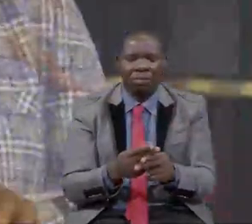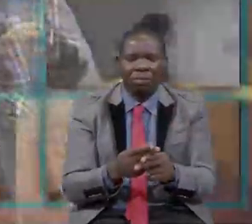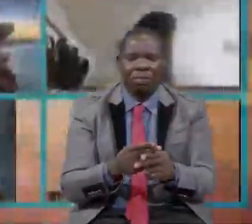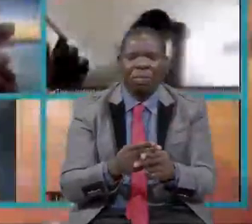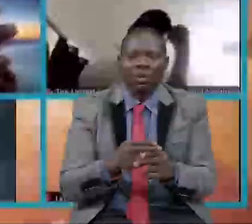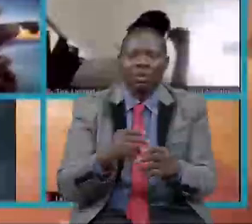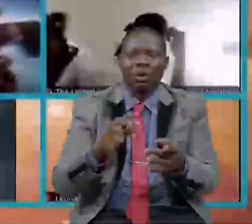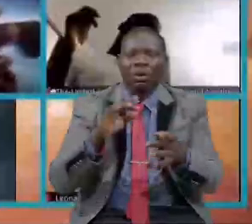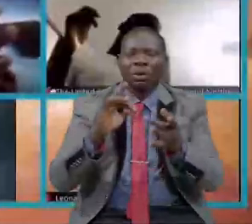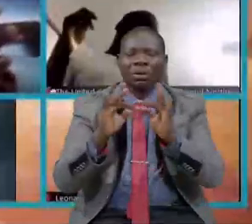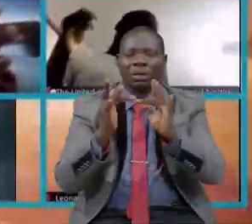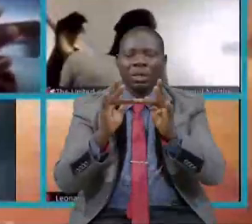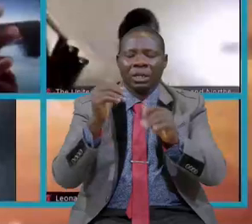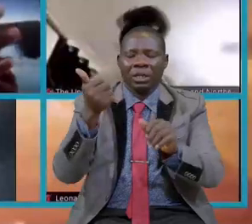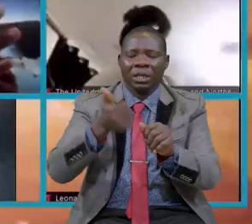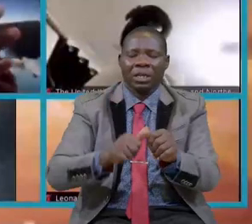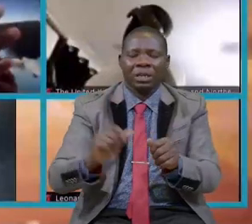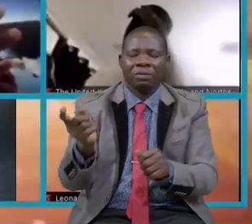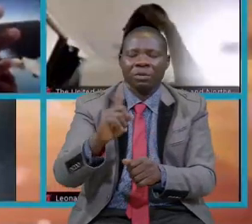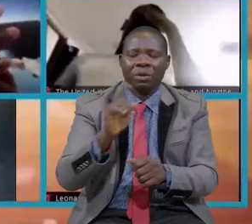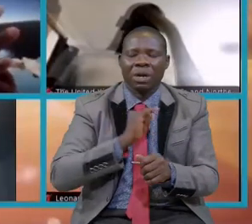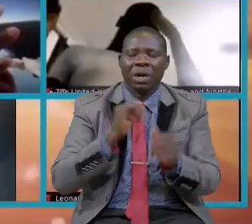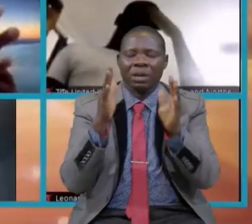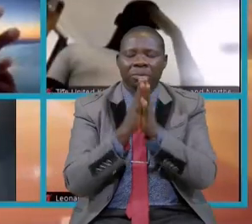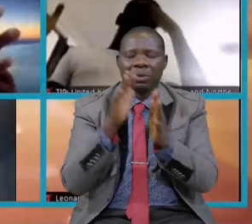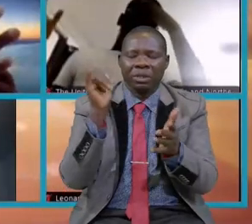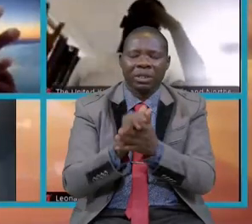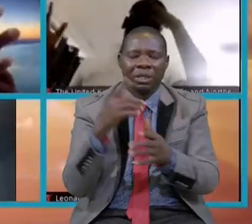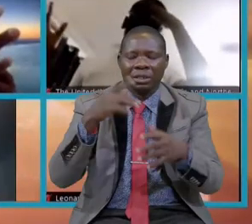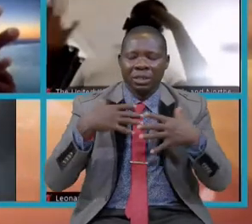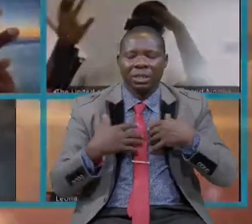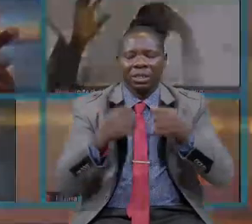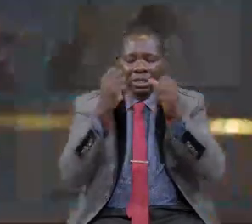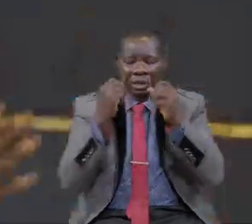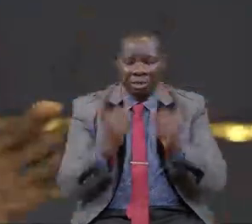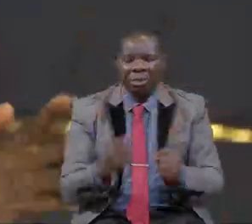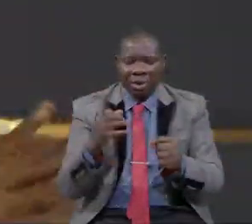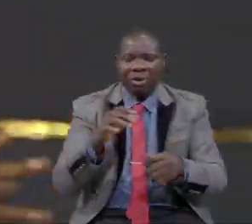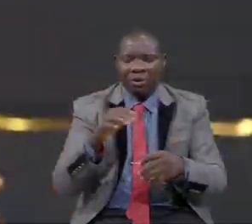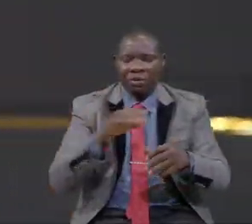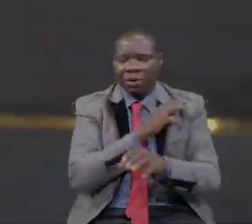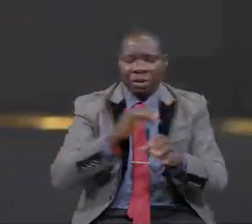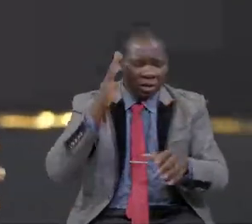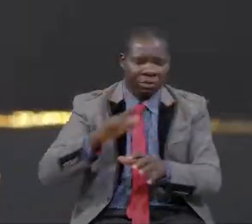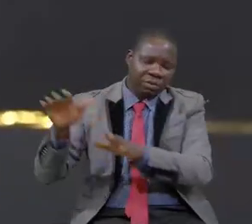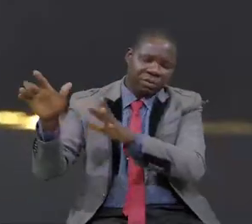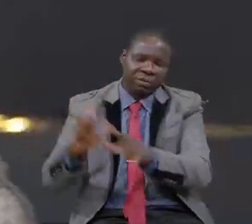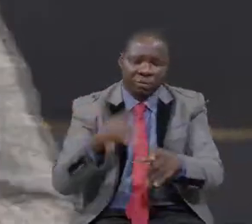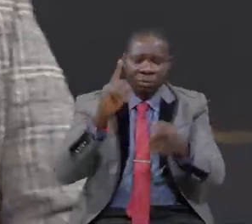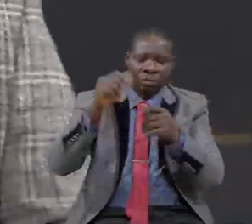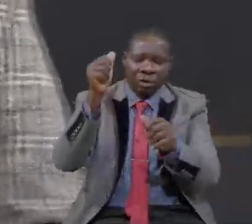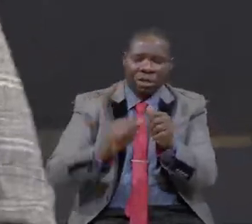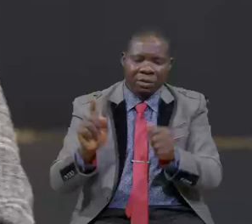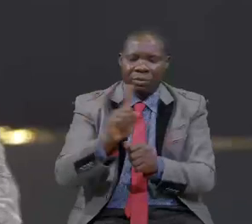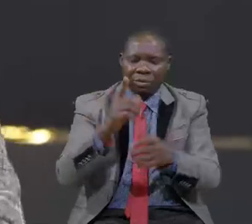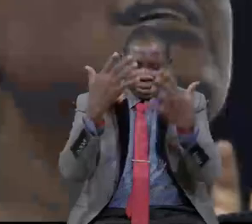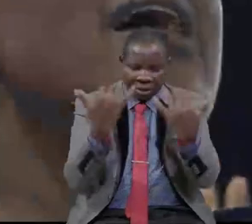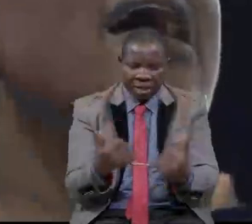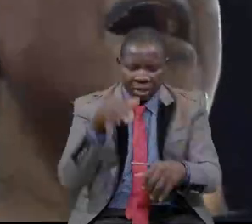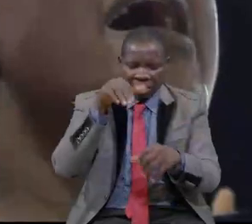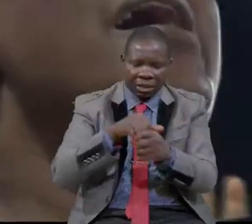Online, everywhere. I pray that the healing virtue of Christ will flow to everyone right now in Jesus'